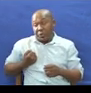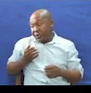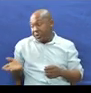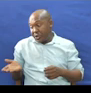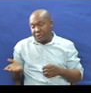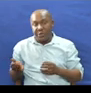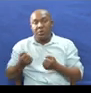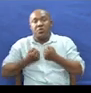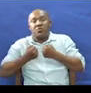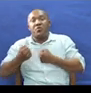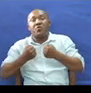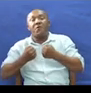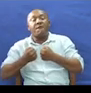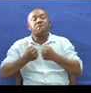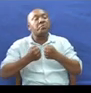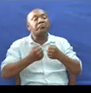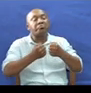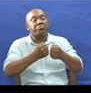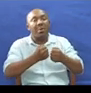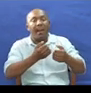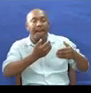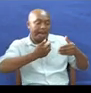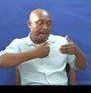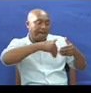past our school.